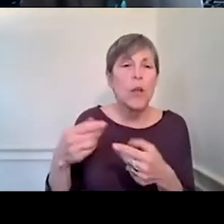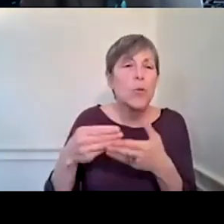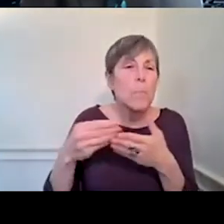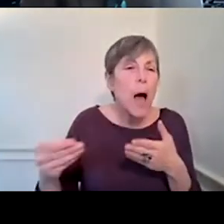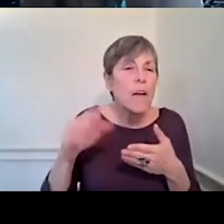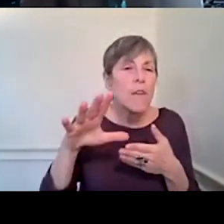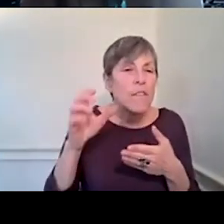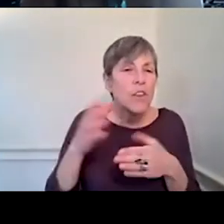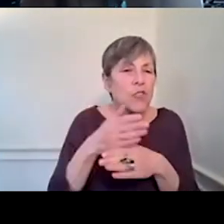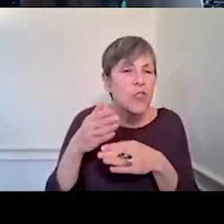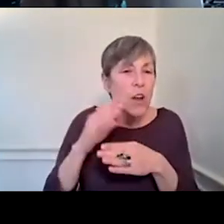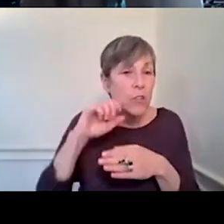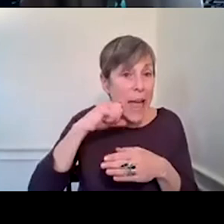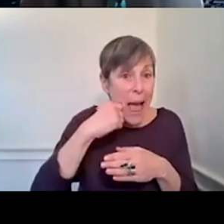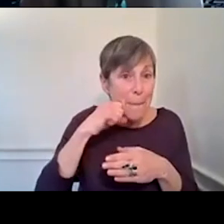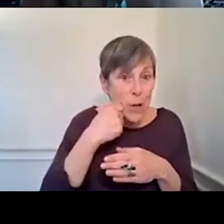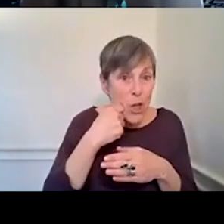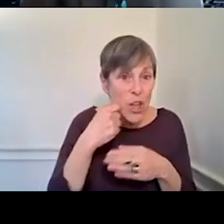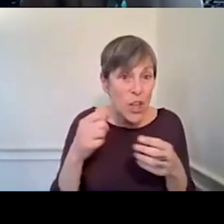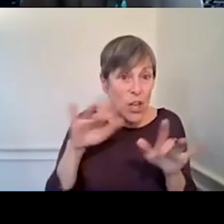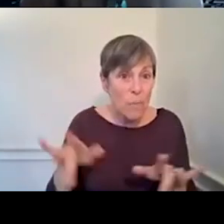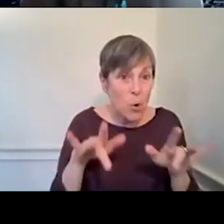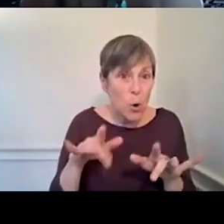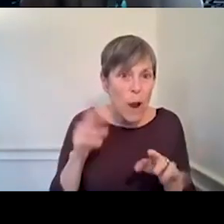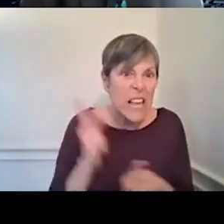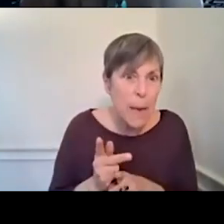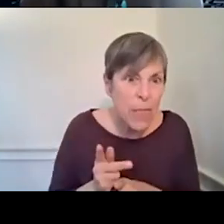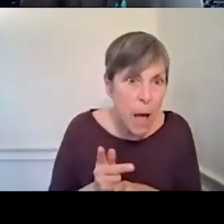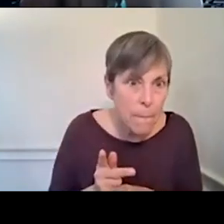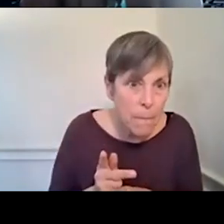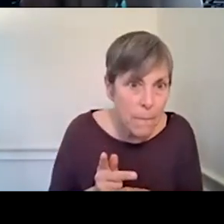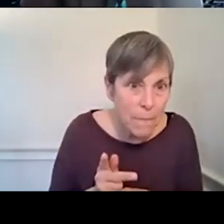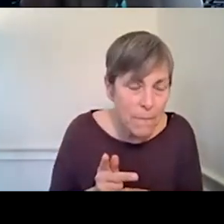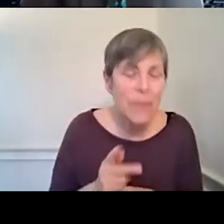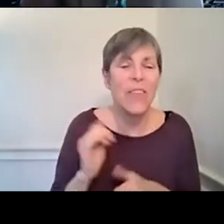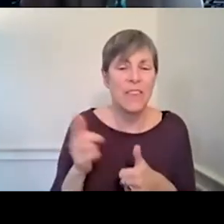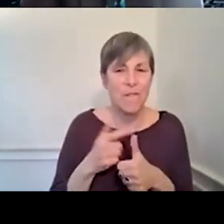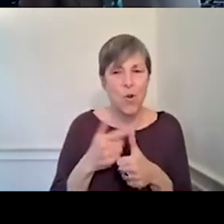of Apple computer, hold on to it. So that's the first thing.